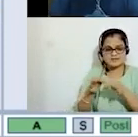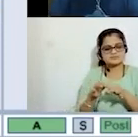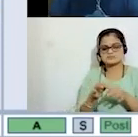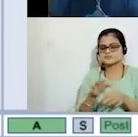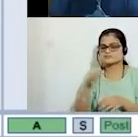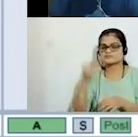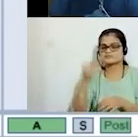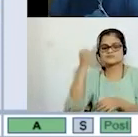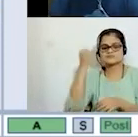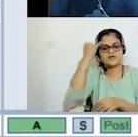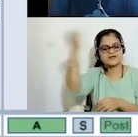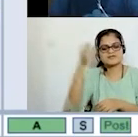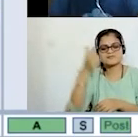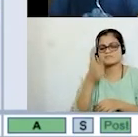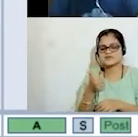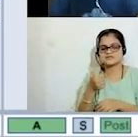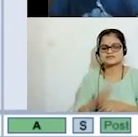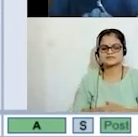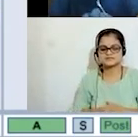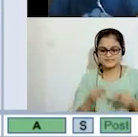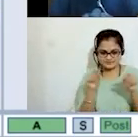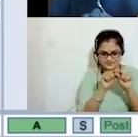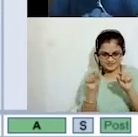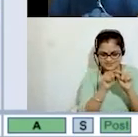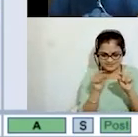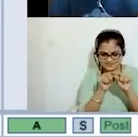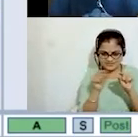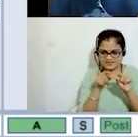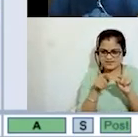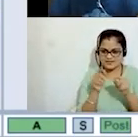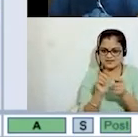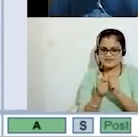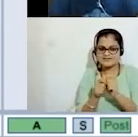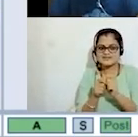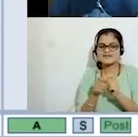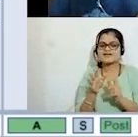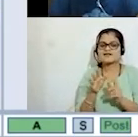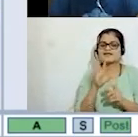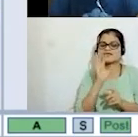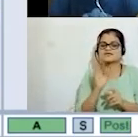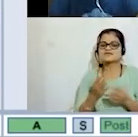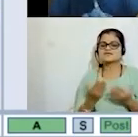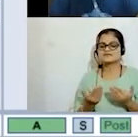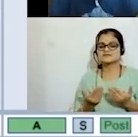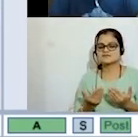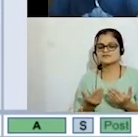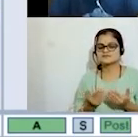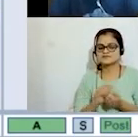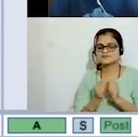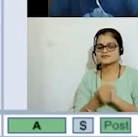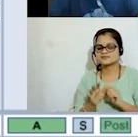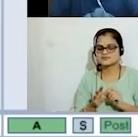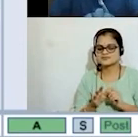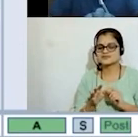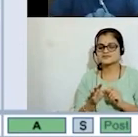nice trick because now I can do it and I can change this and actually it makes